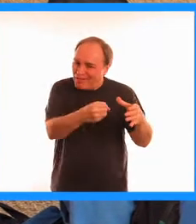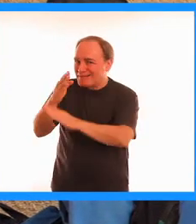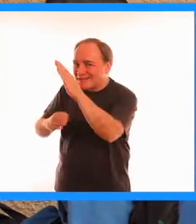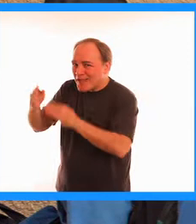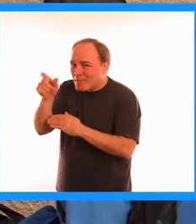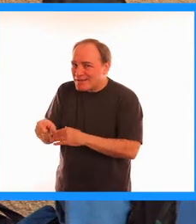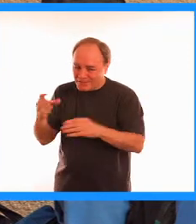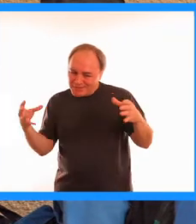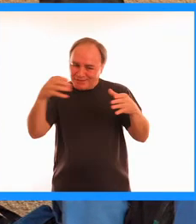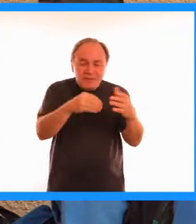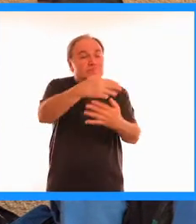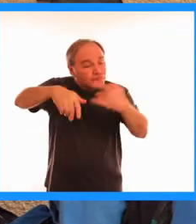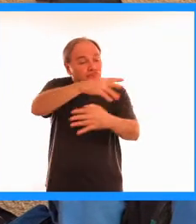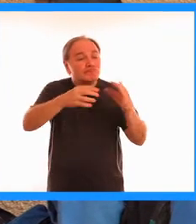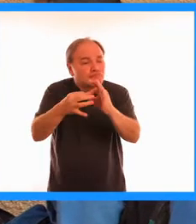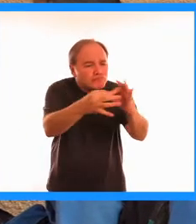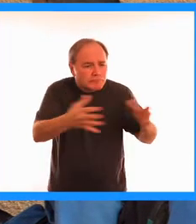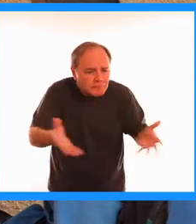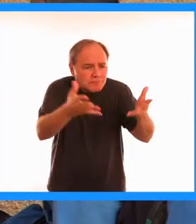a disability of some kind.